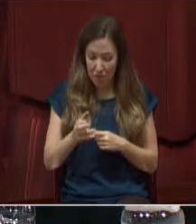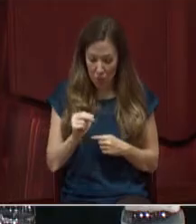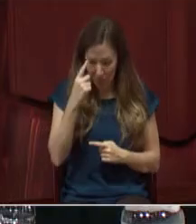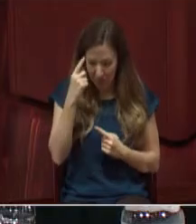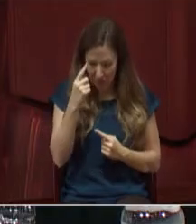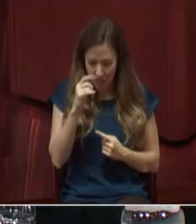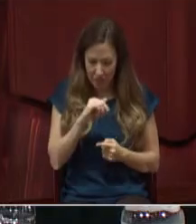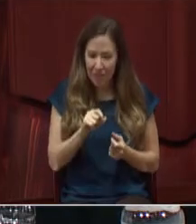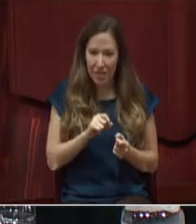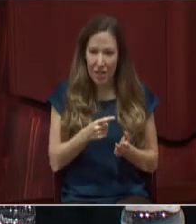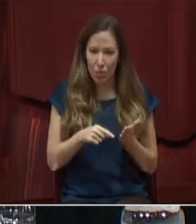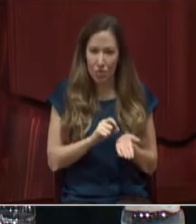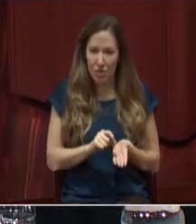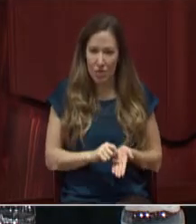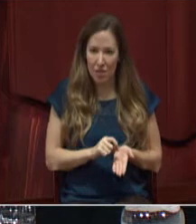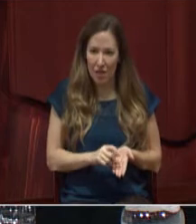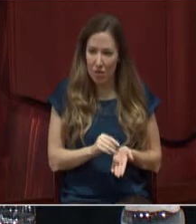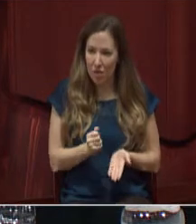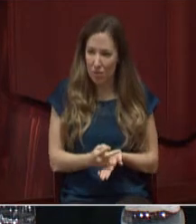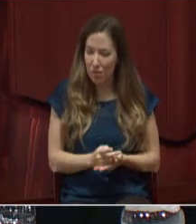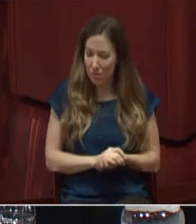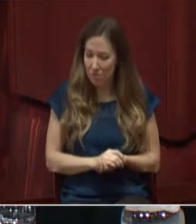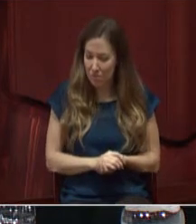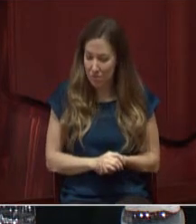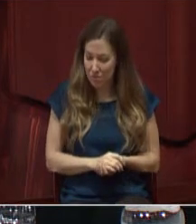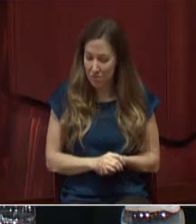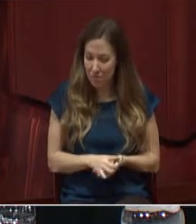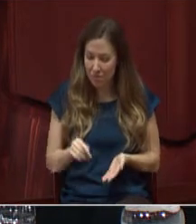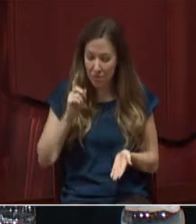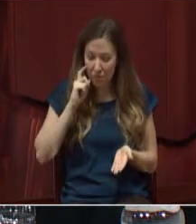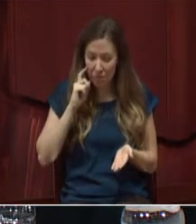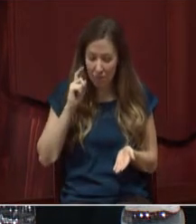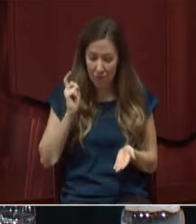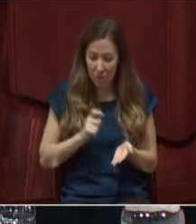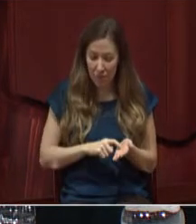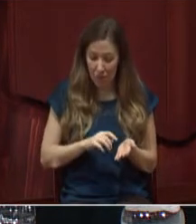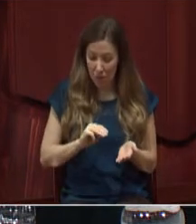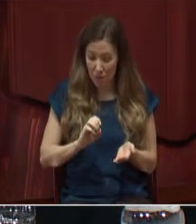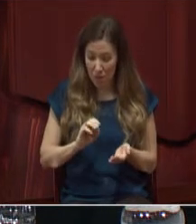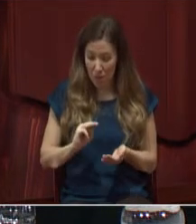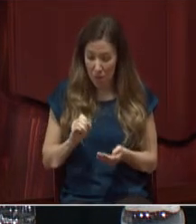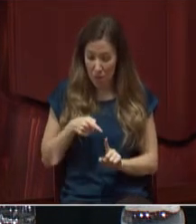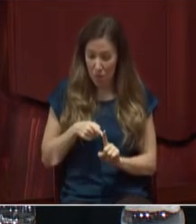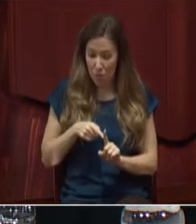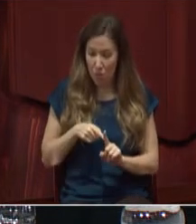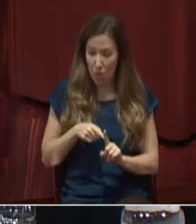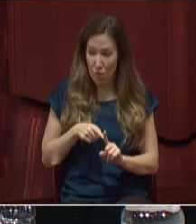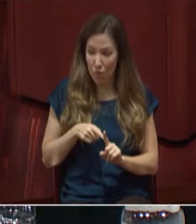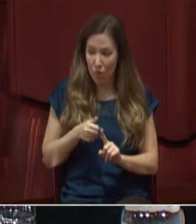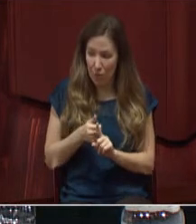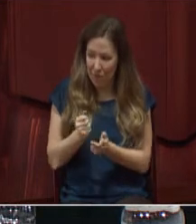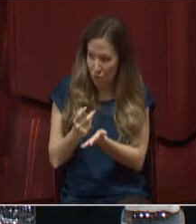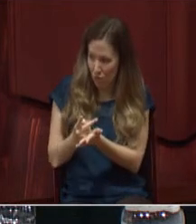that's exactly what was written down, and that's what he approved. You'll note on the memorandum, it was approved, or